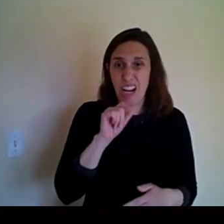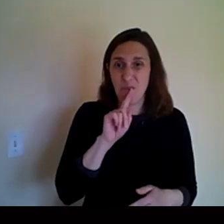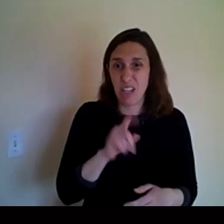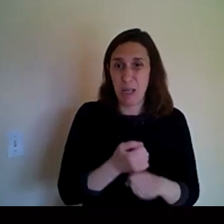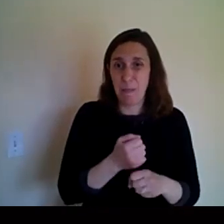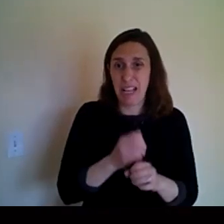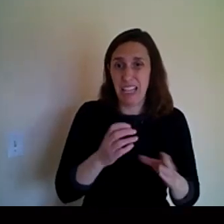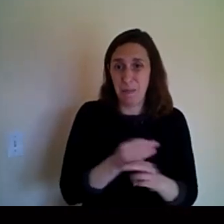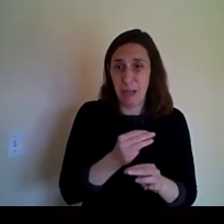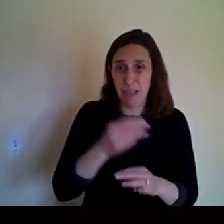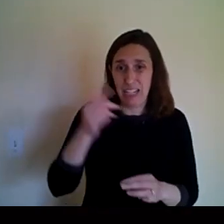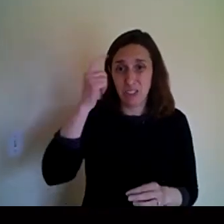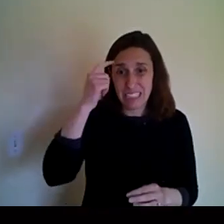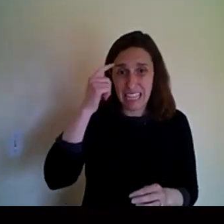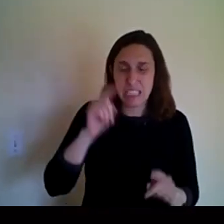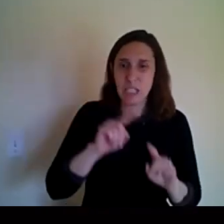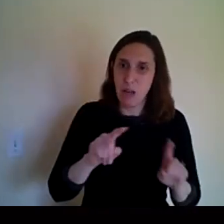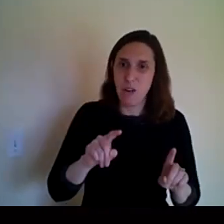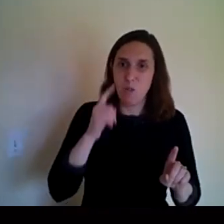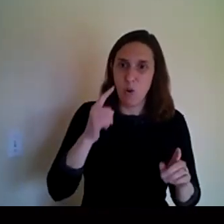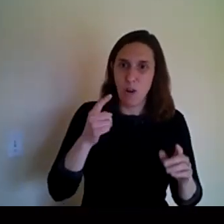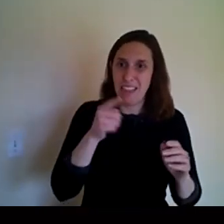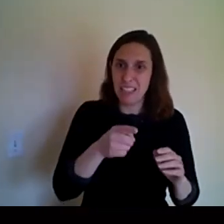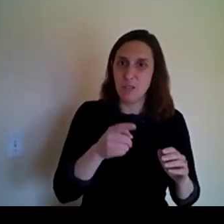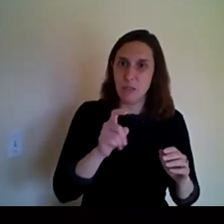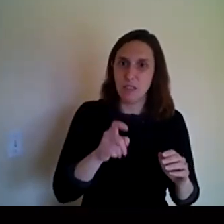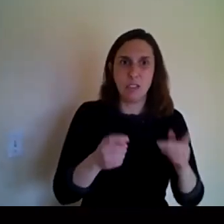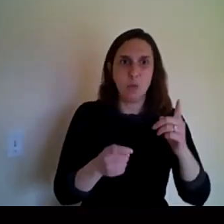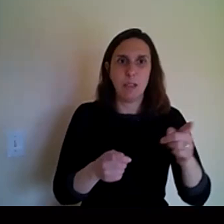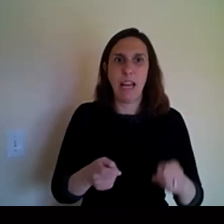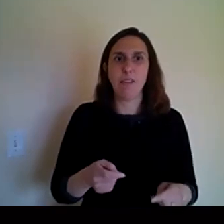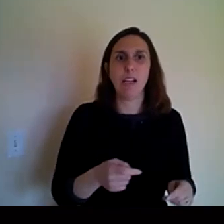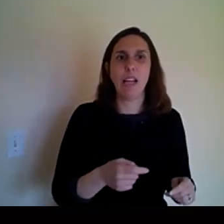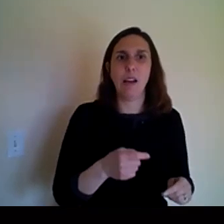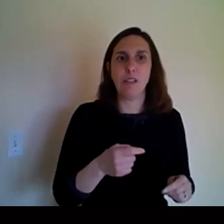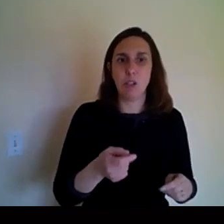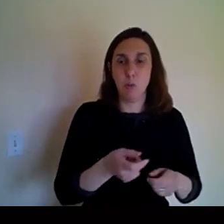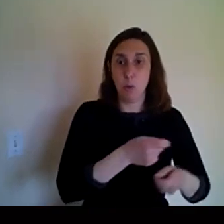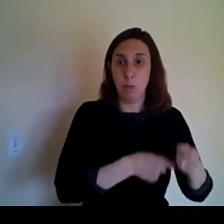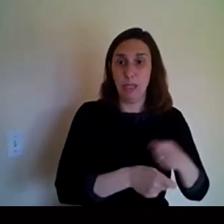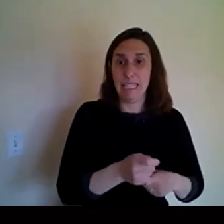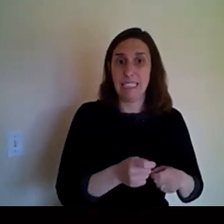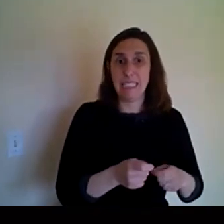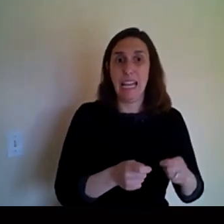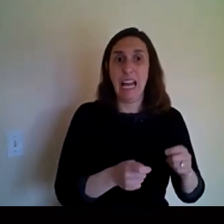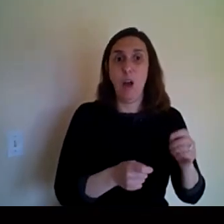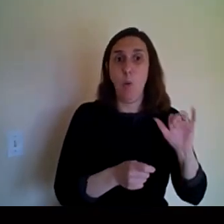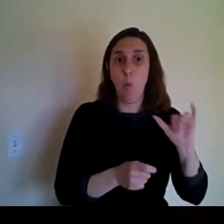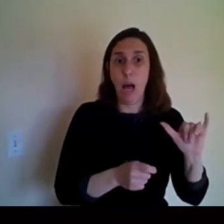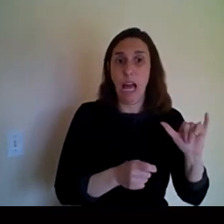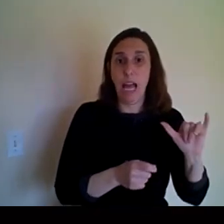of variables. But I'm going to take x, I'm going to replace y with x, and x with